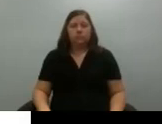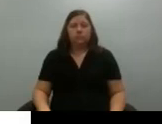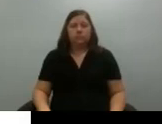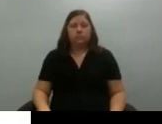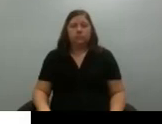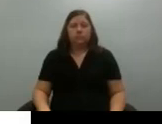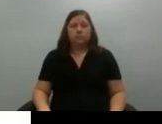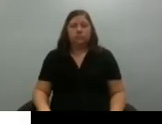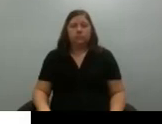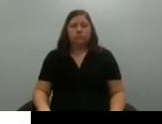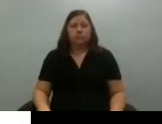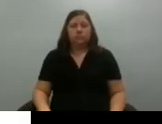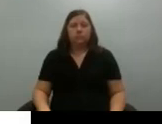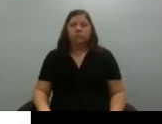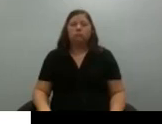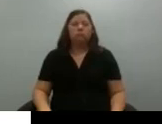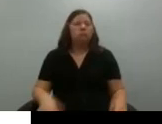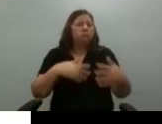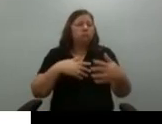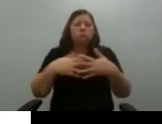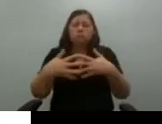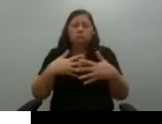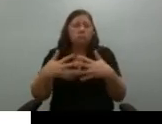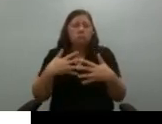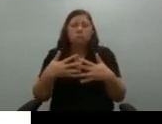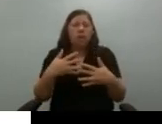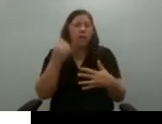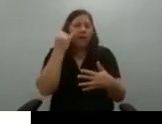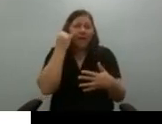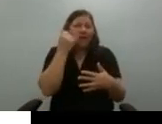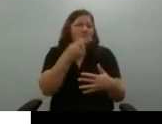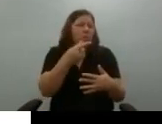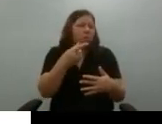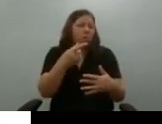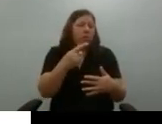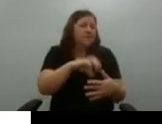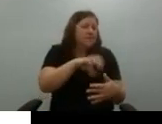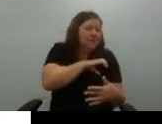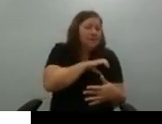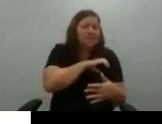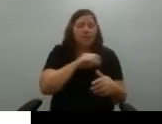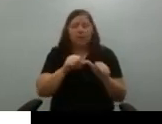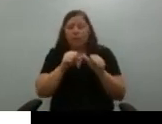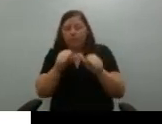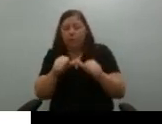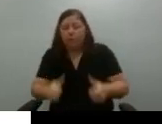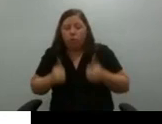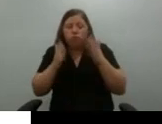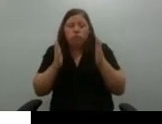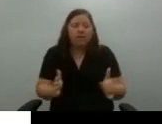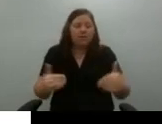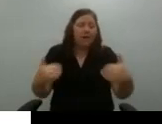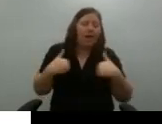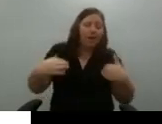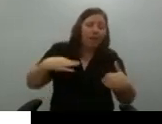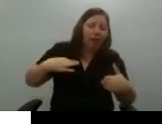Regardless of your immigration status, so whether you're a citizen, a lawful permanent resident, you have an application pending or in progress,